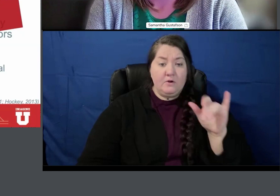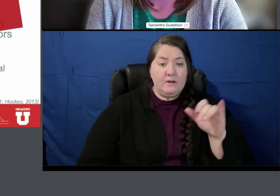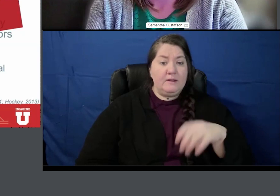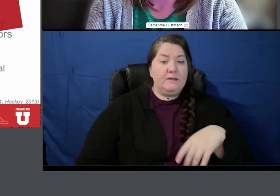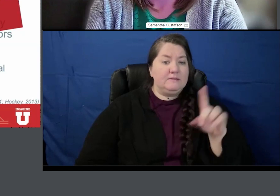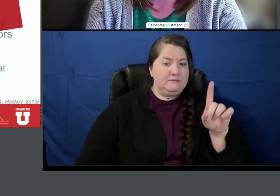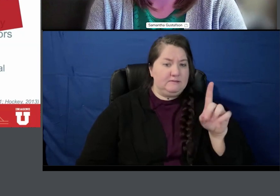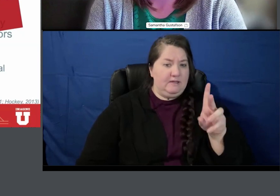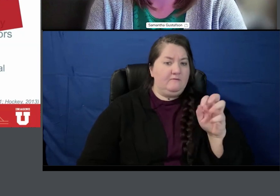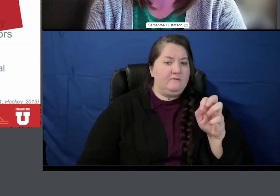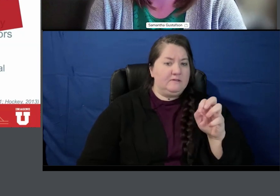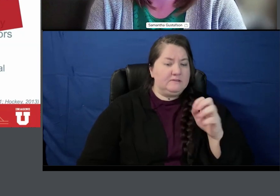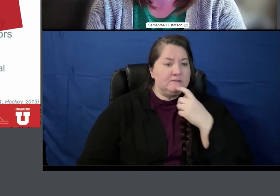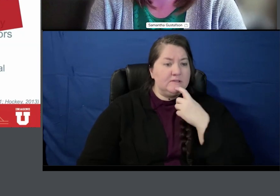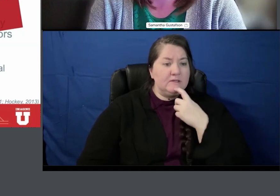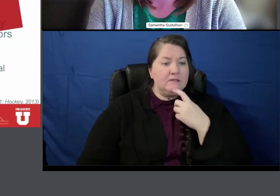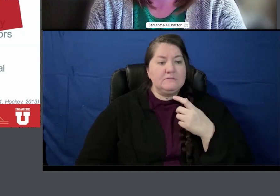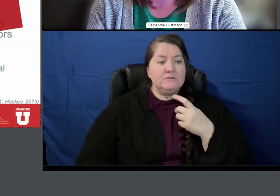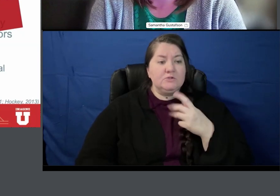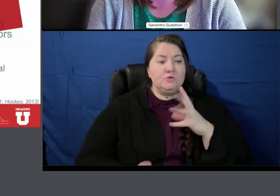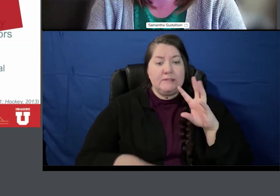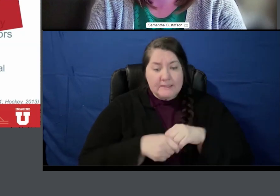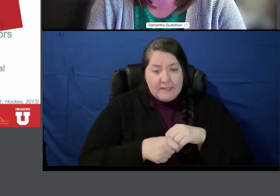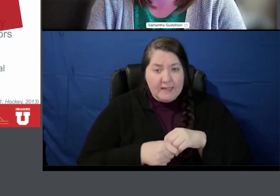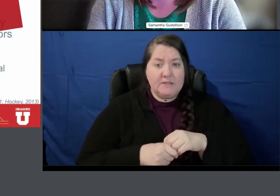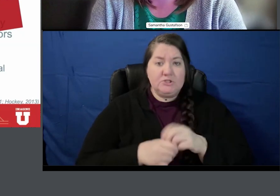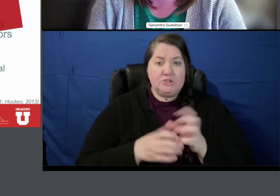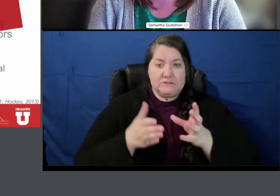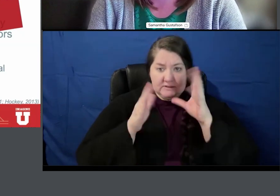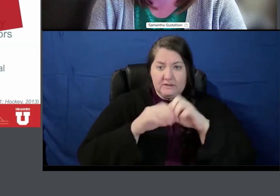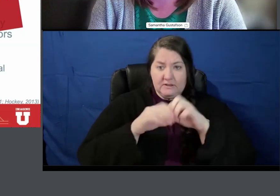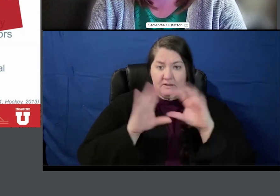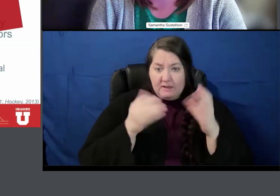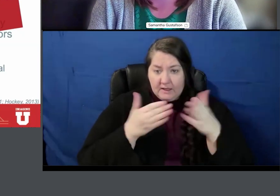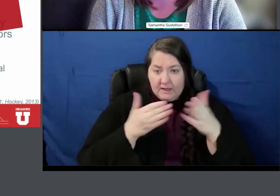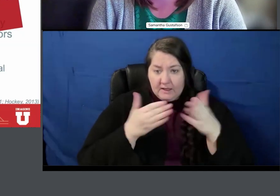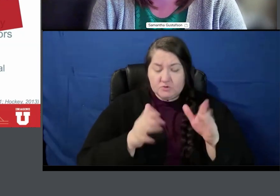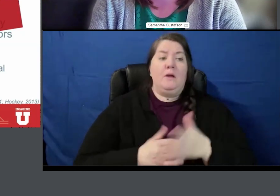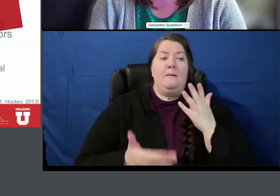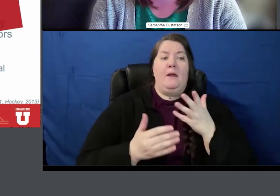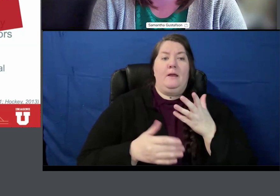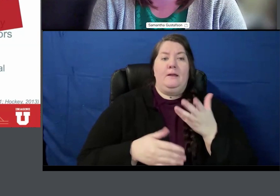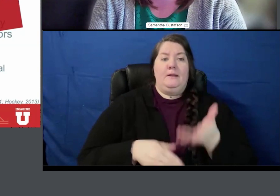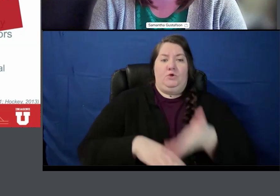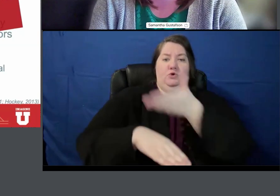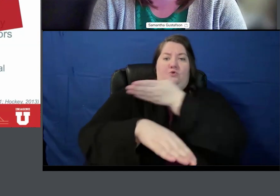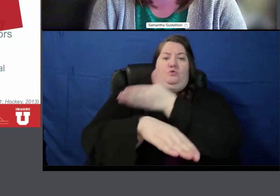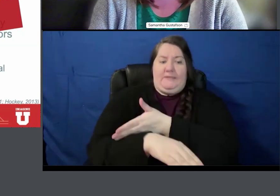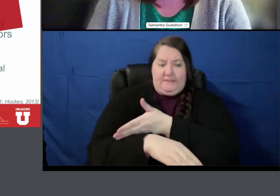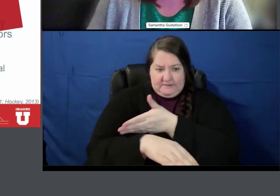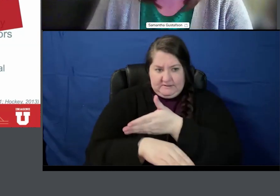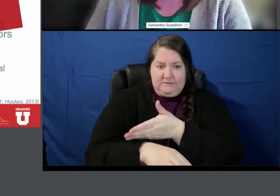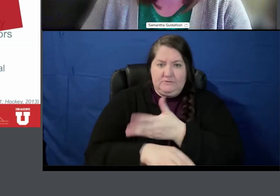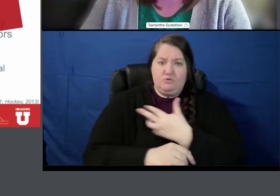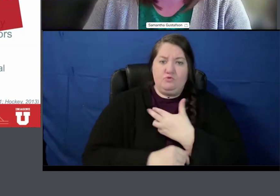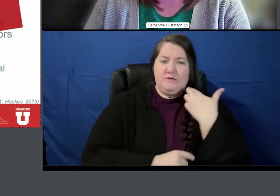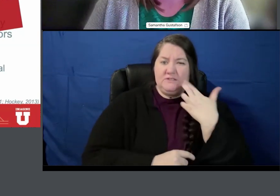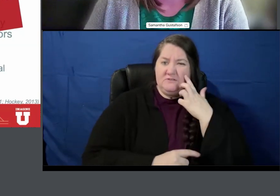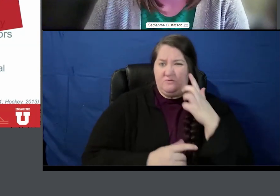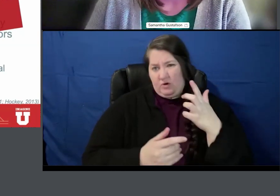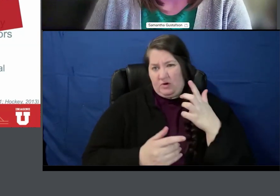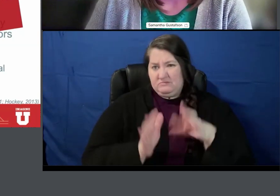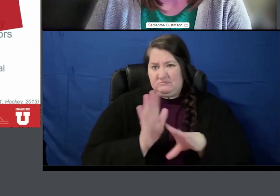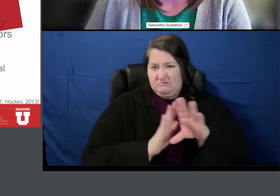that are required to remain engaged and attentive in a classroom might increase a child's risk for developing listening related